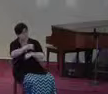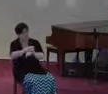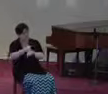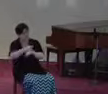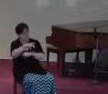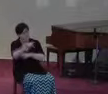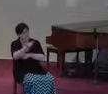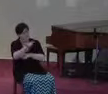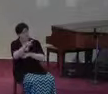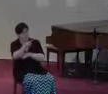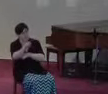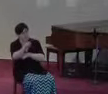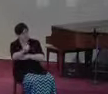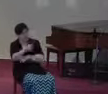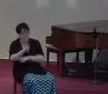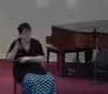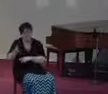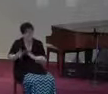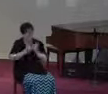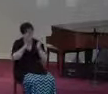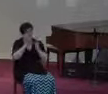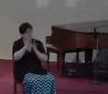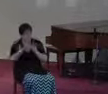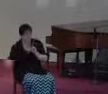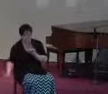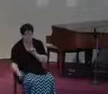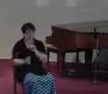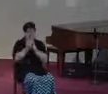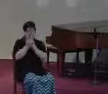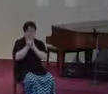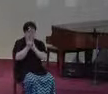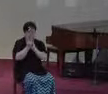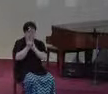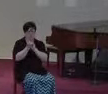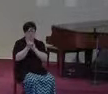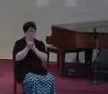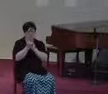Patmos, and there Jesus appeared to him, John, the beloved,